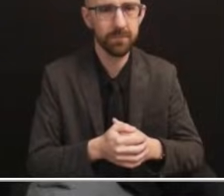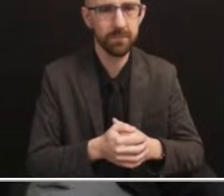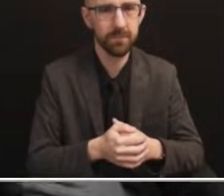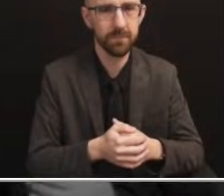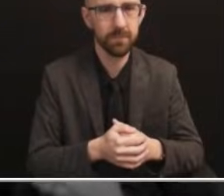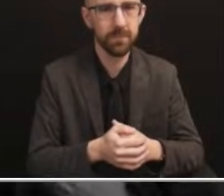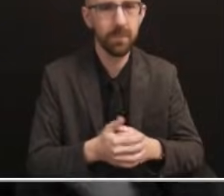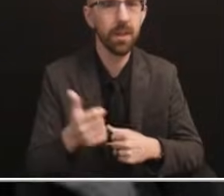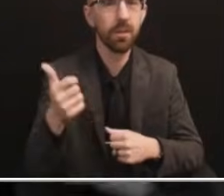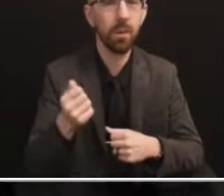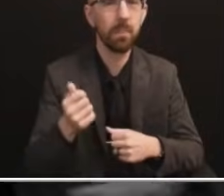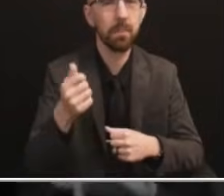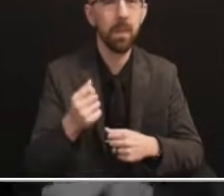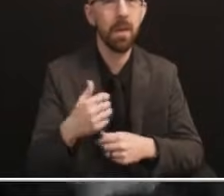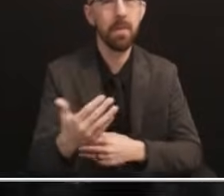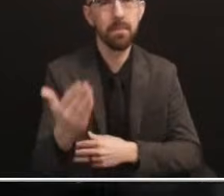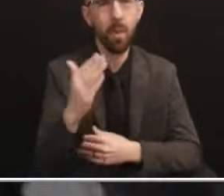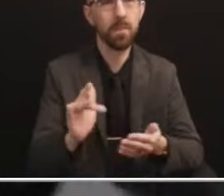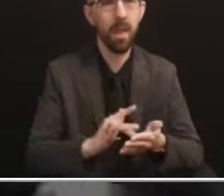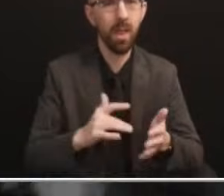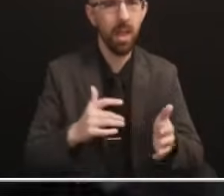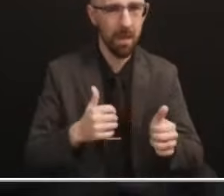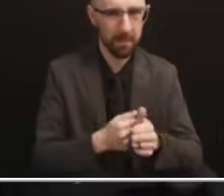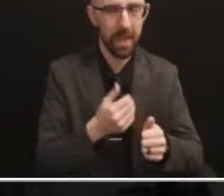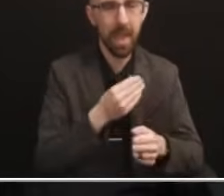Subscribe to our morning medical update and Open